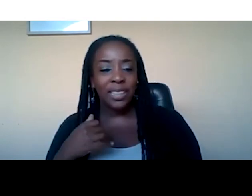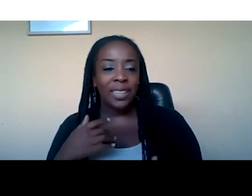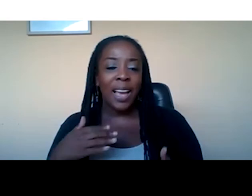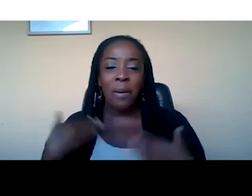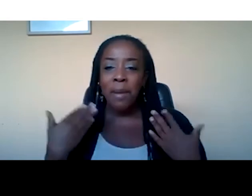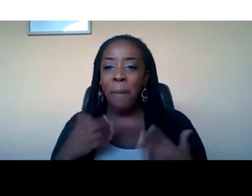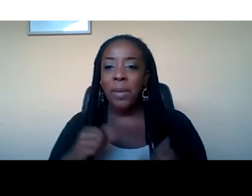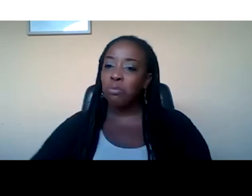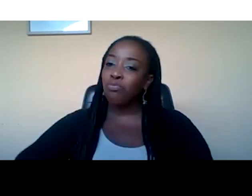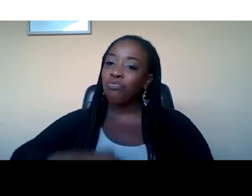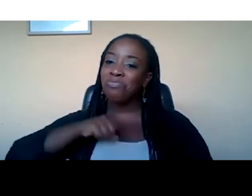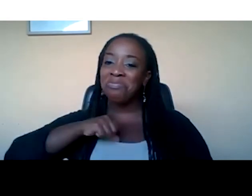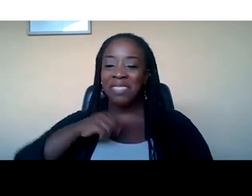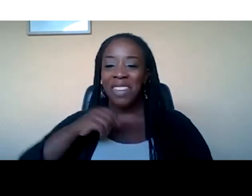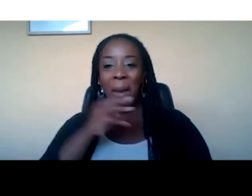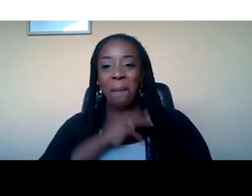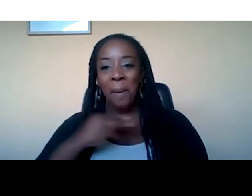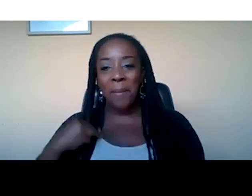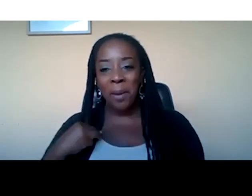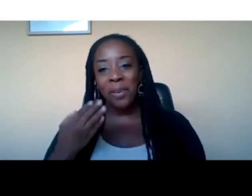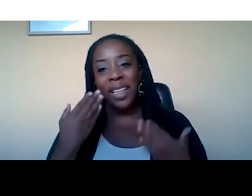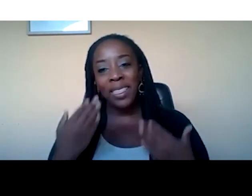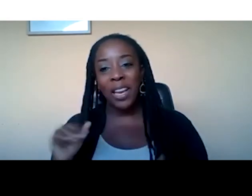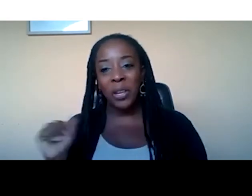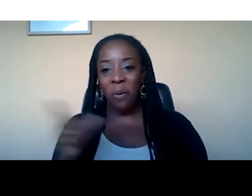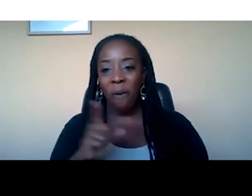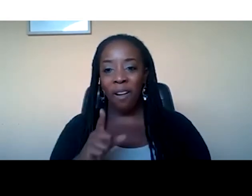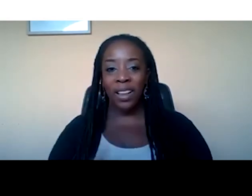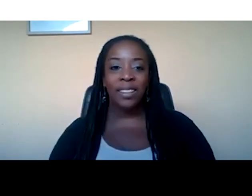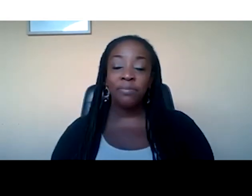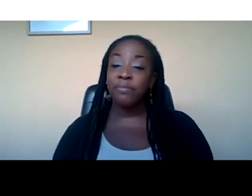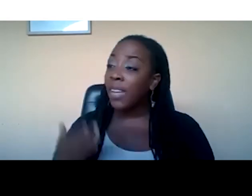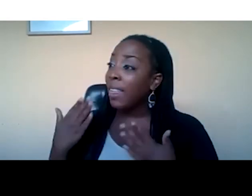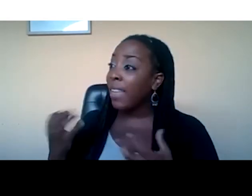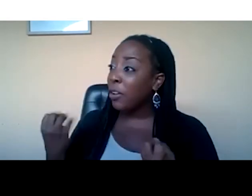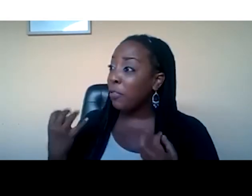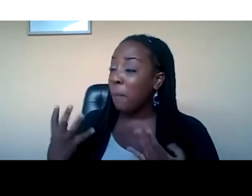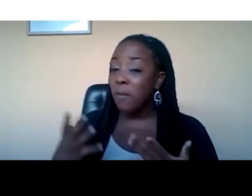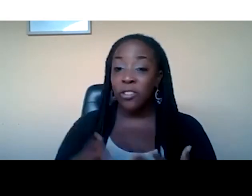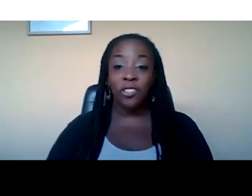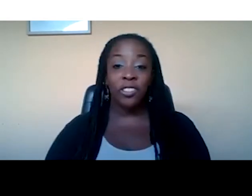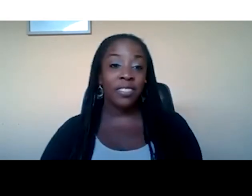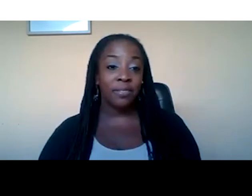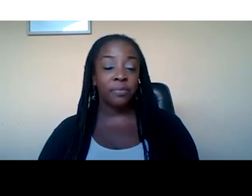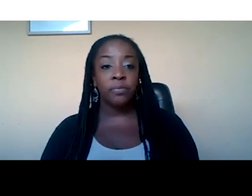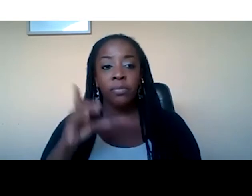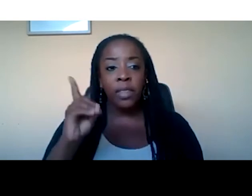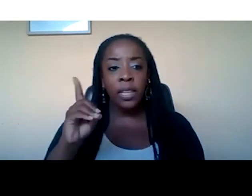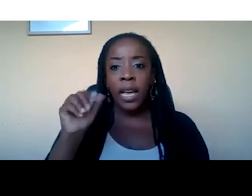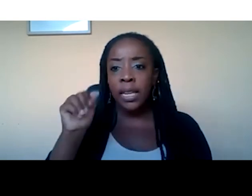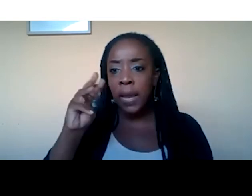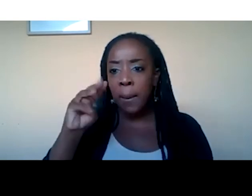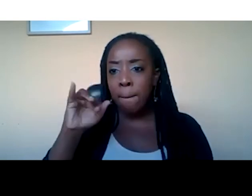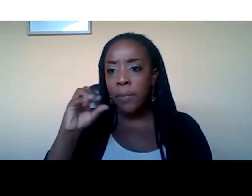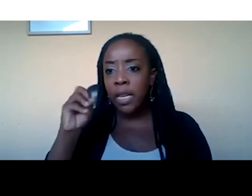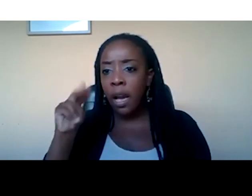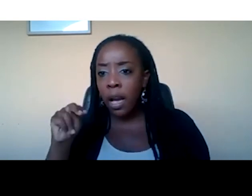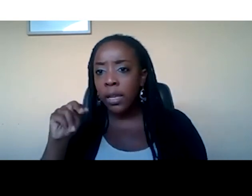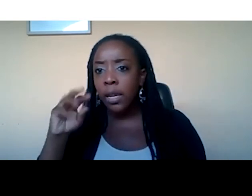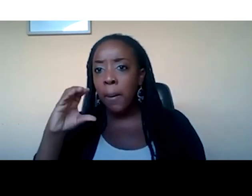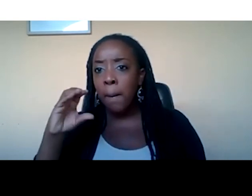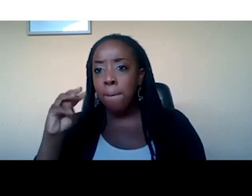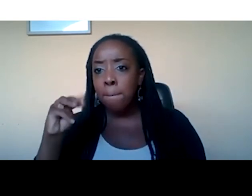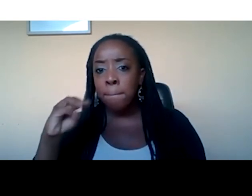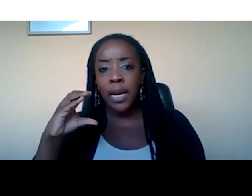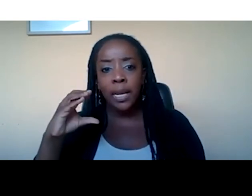proud I'm a member. Thank you all. Thank you very much. Damian McLean. Damian, they'll unmute